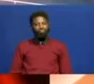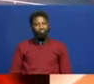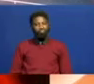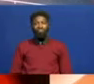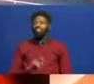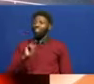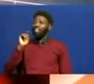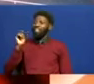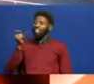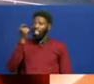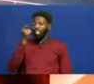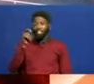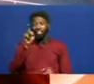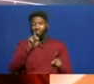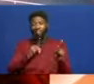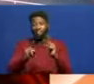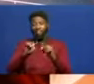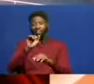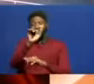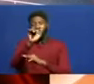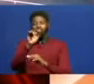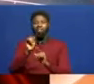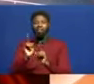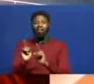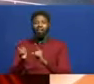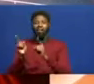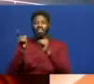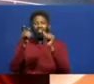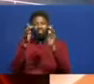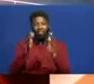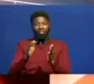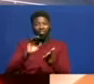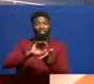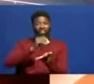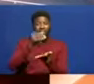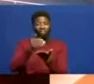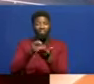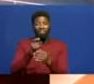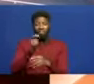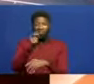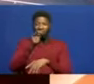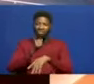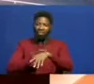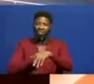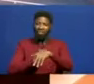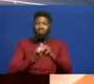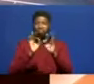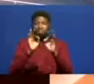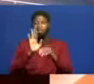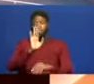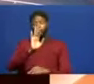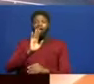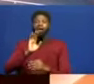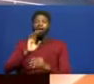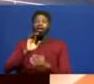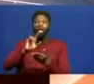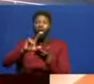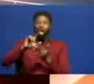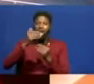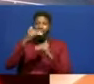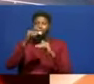Kenyans have been urged to repay their Hustler Fund loan on time to increase their borrowing limits. Speaking while handing